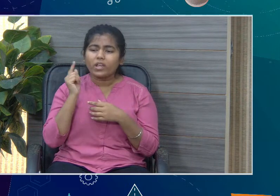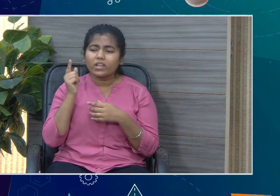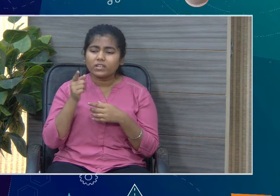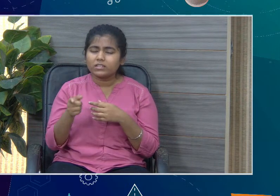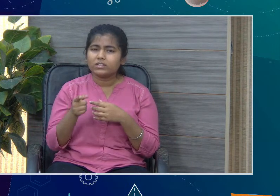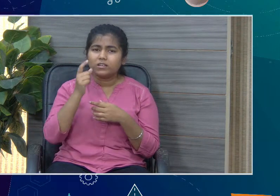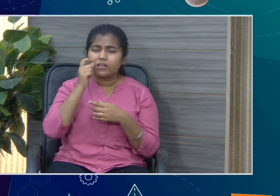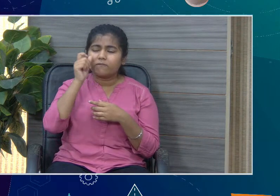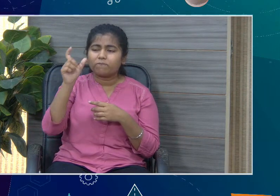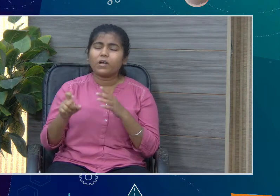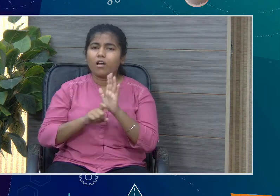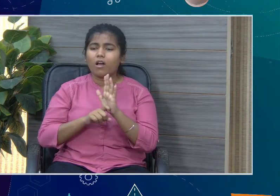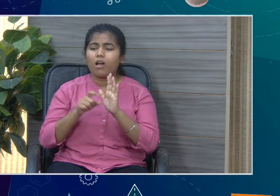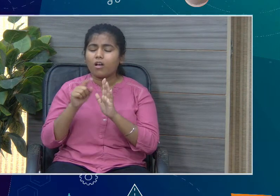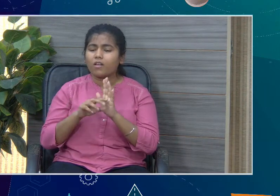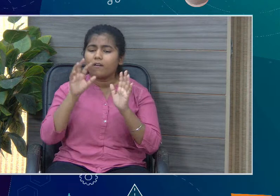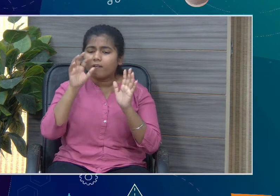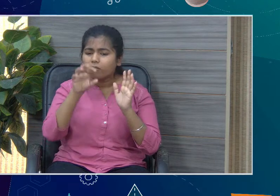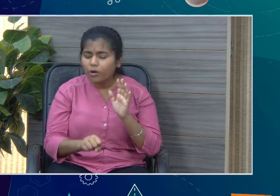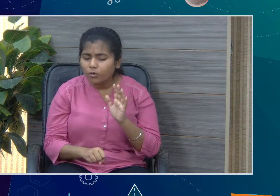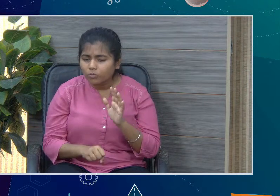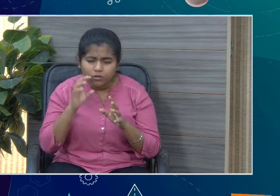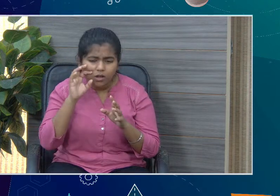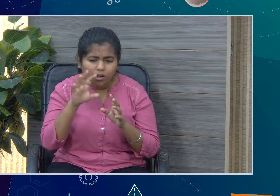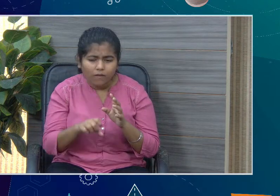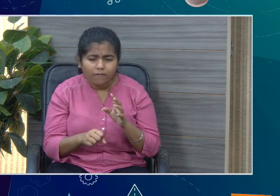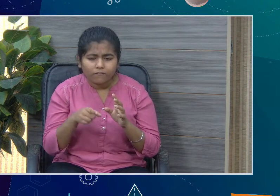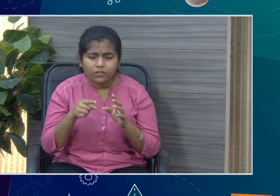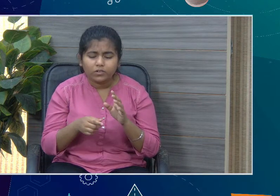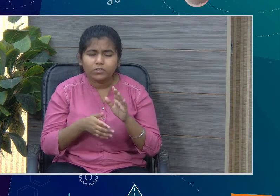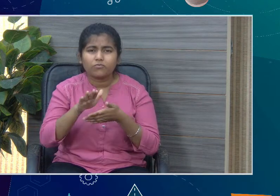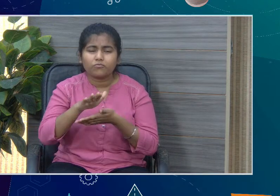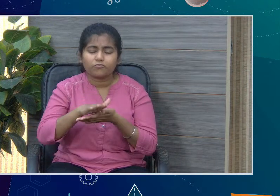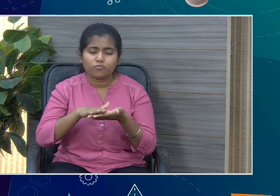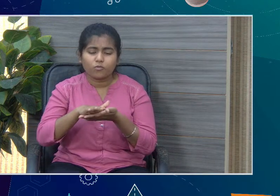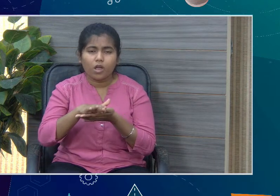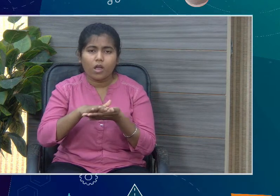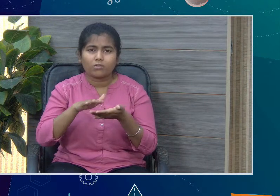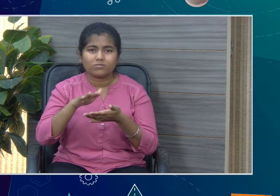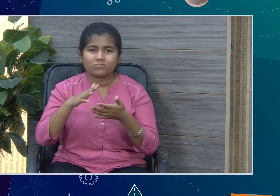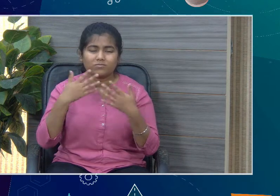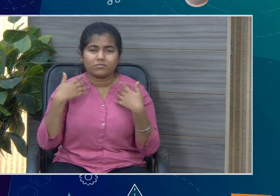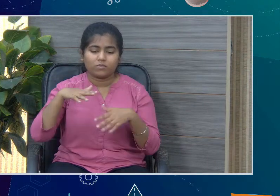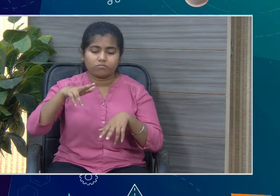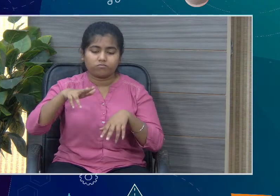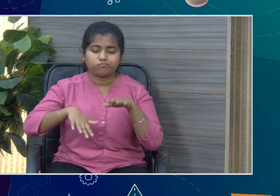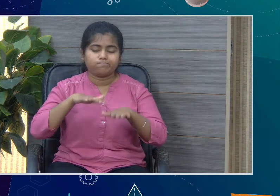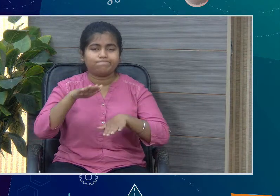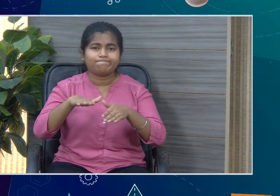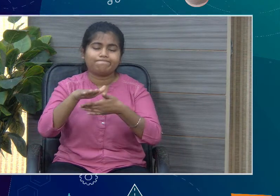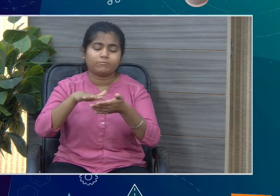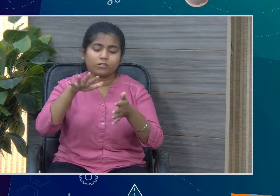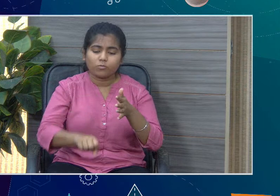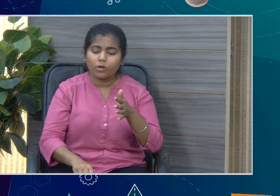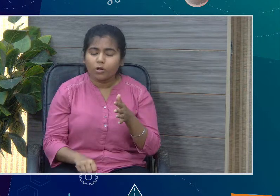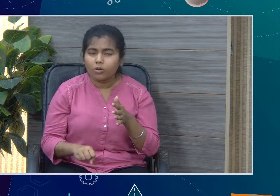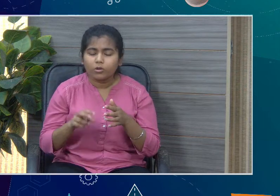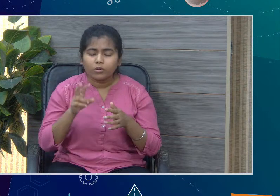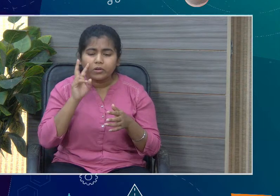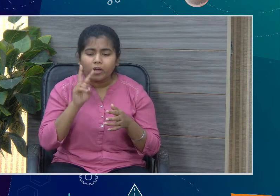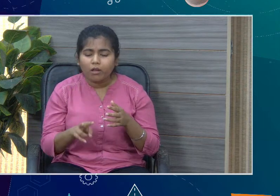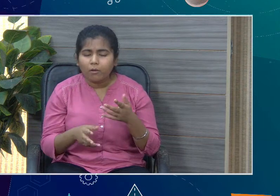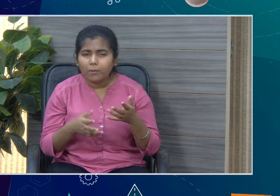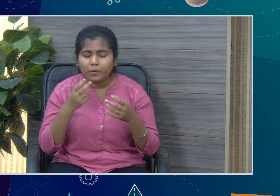the sand, he was literally amazed. Maybe because he found a human footprint.